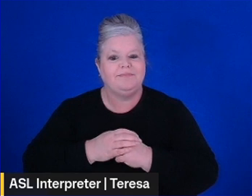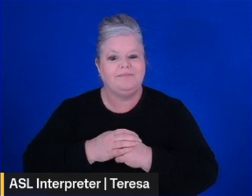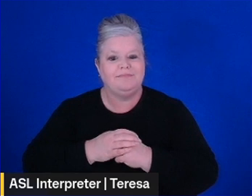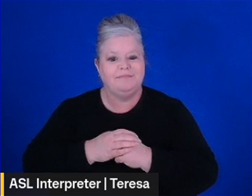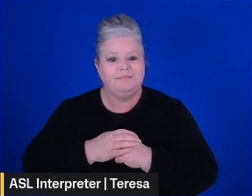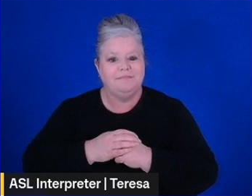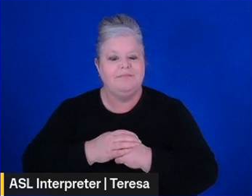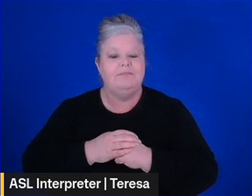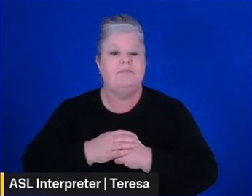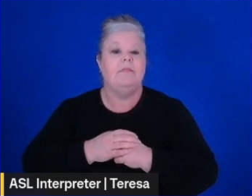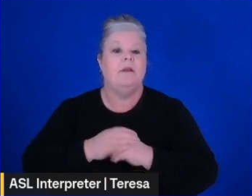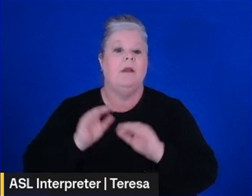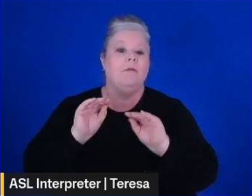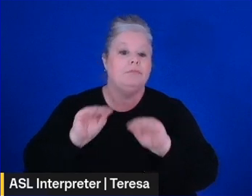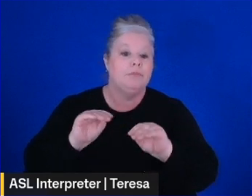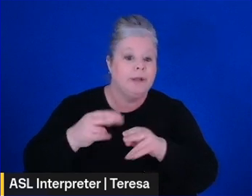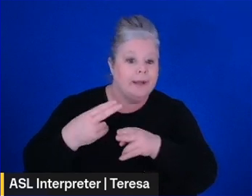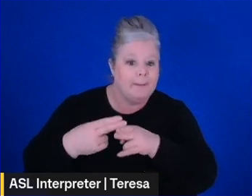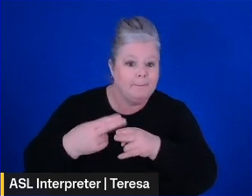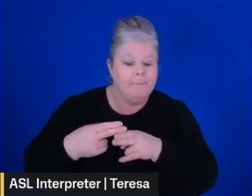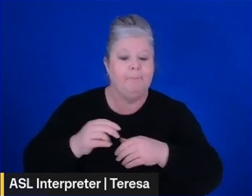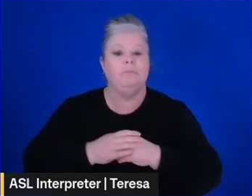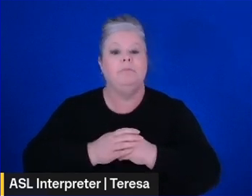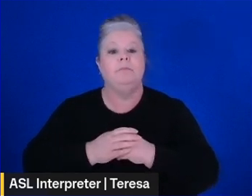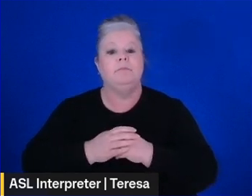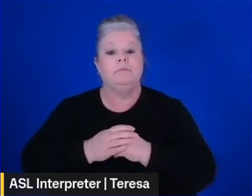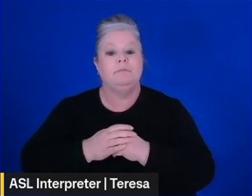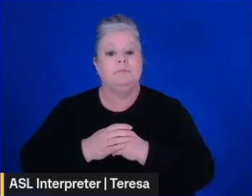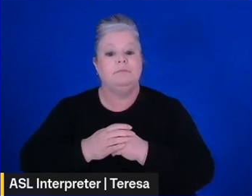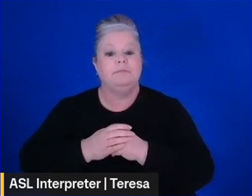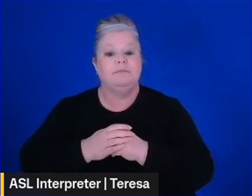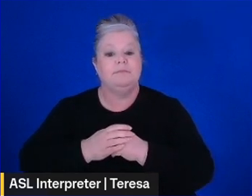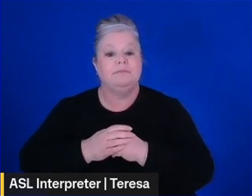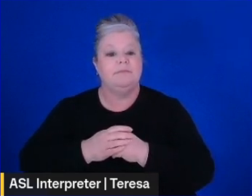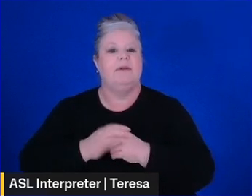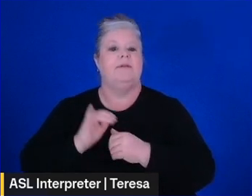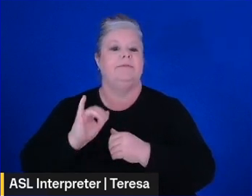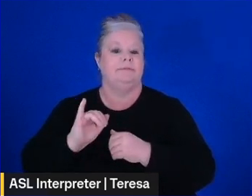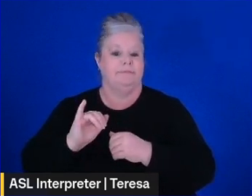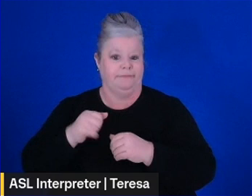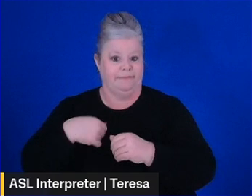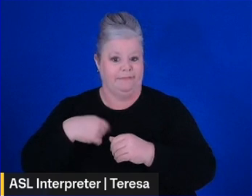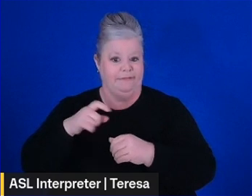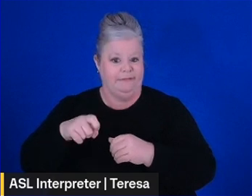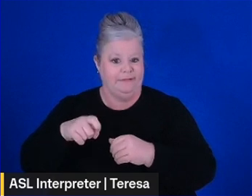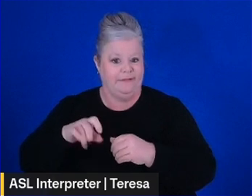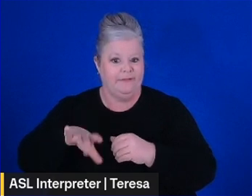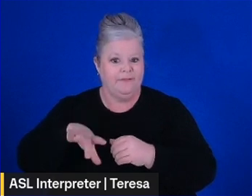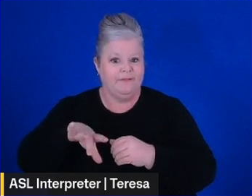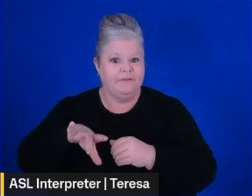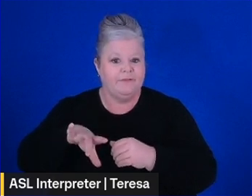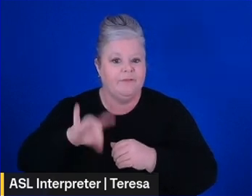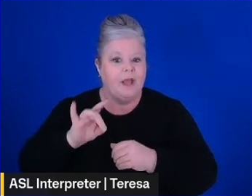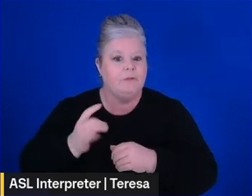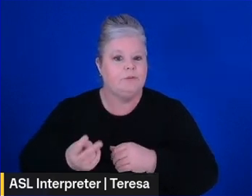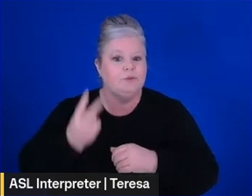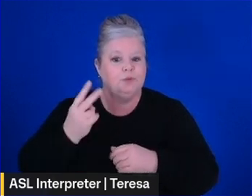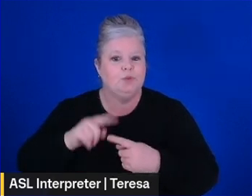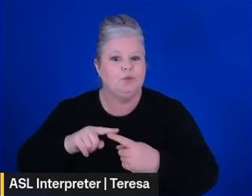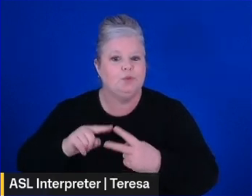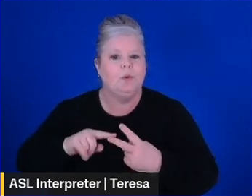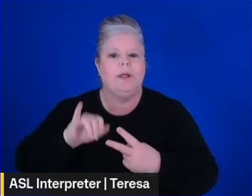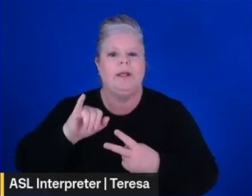give a name, and here we find the two input variable that we